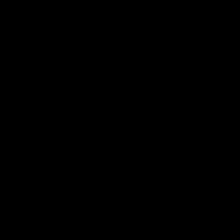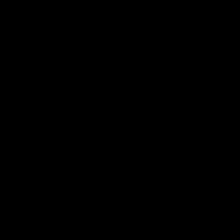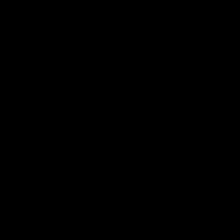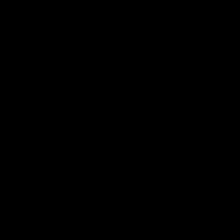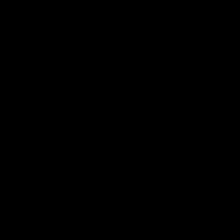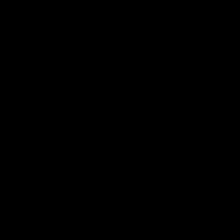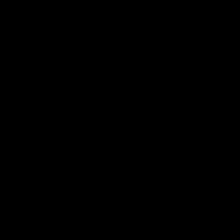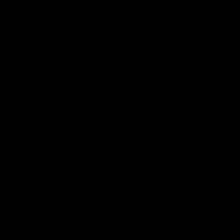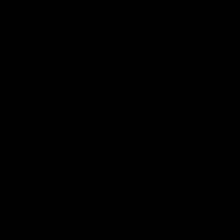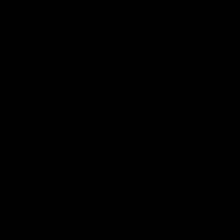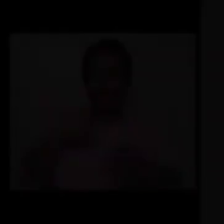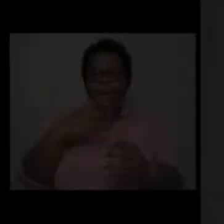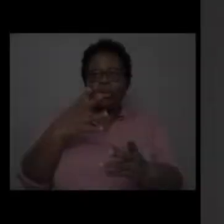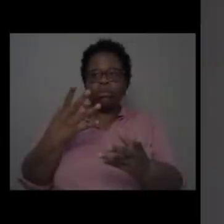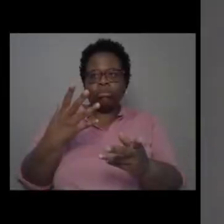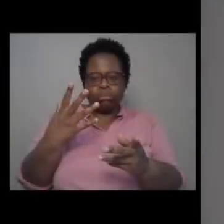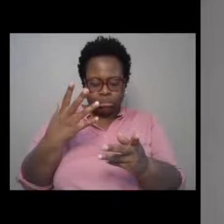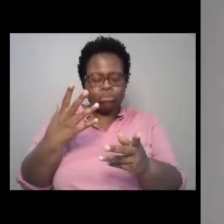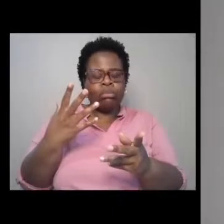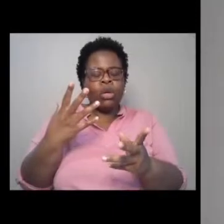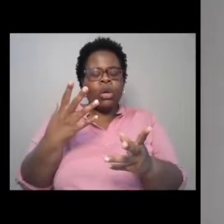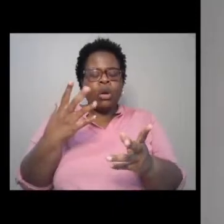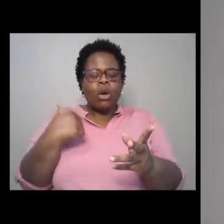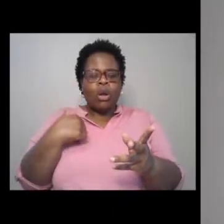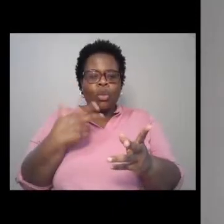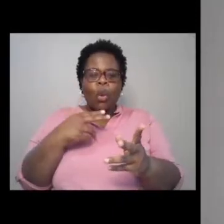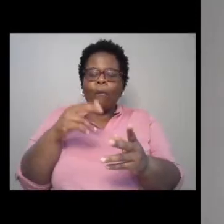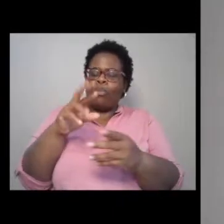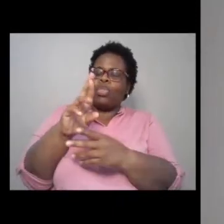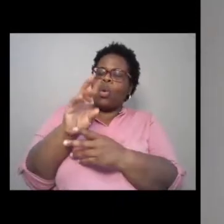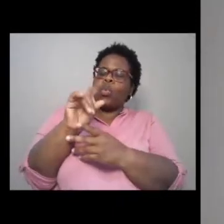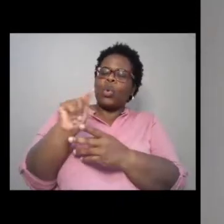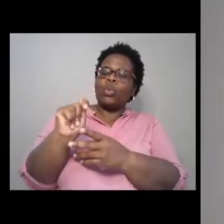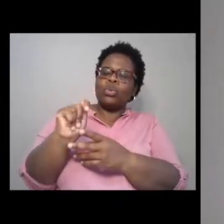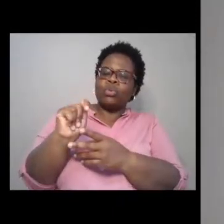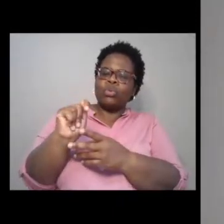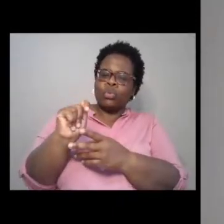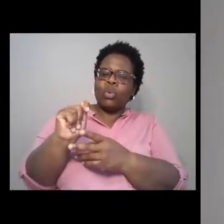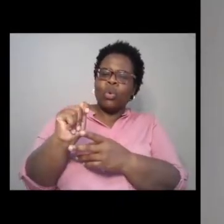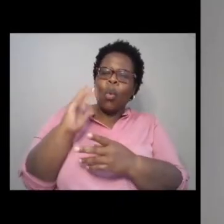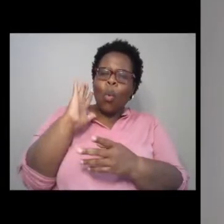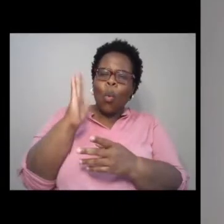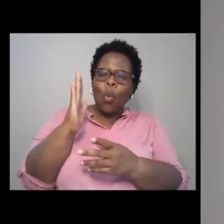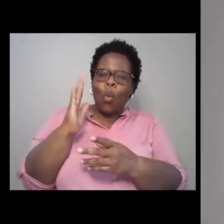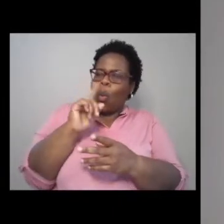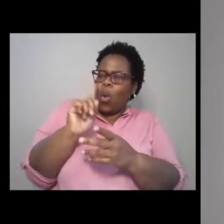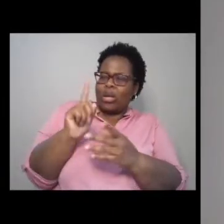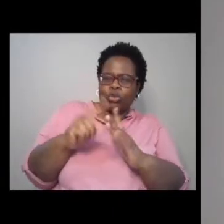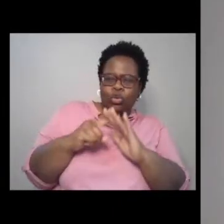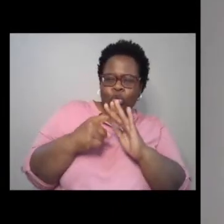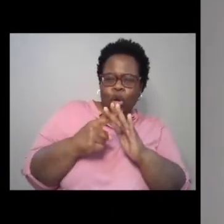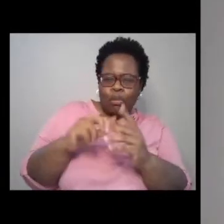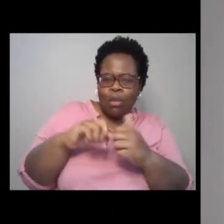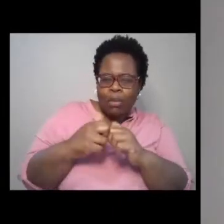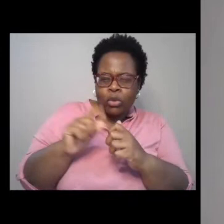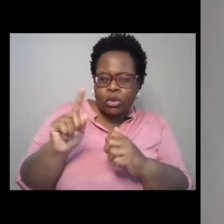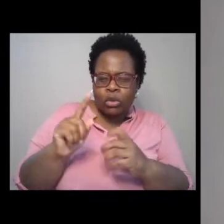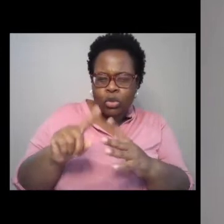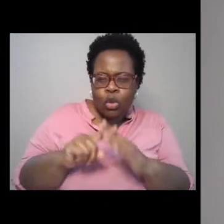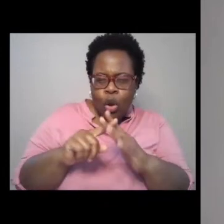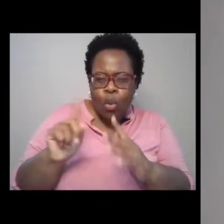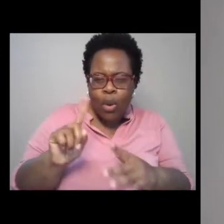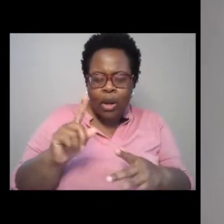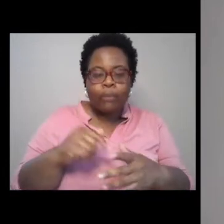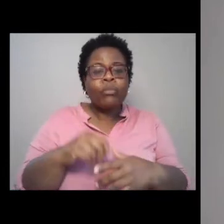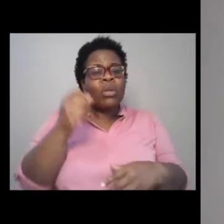coworkers. Our systems are always trying to fix the imbalance. They're always striving for what is